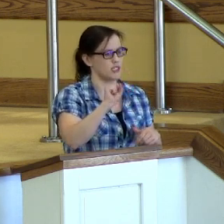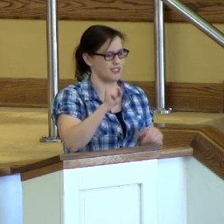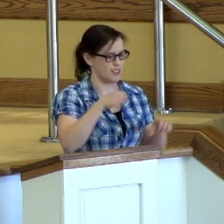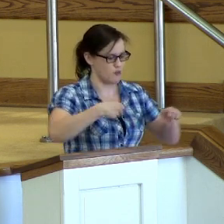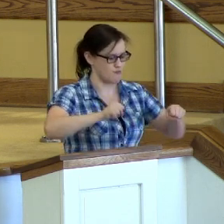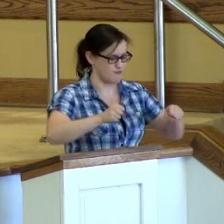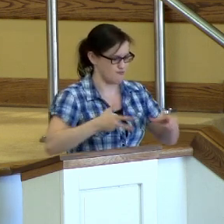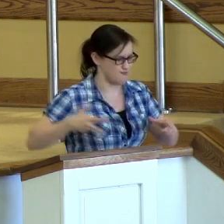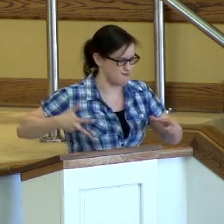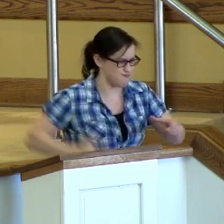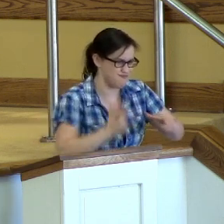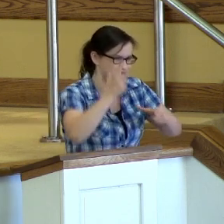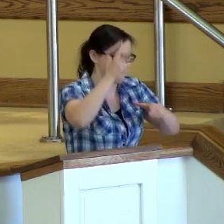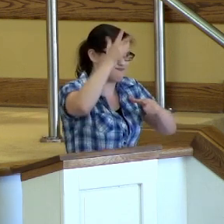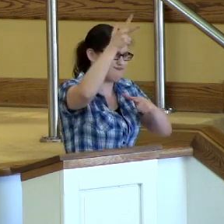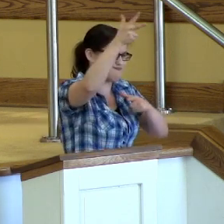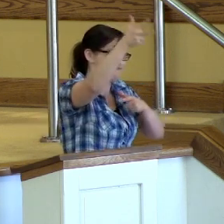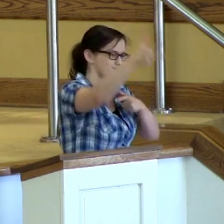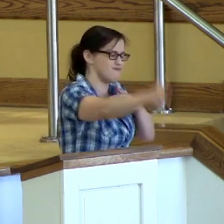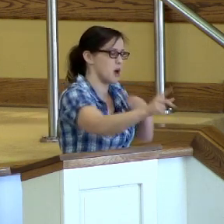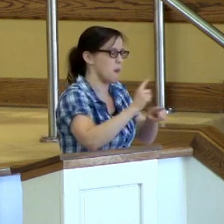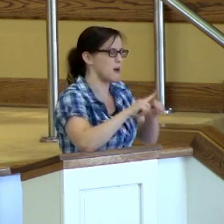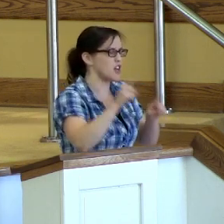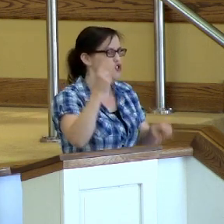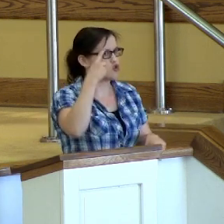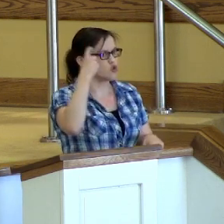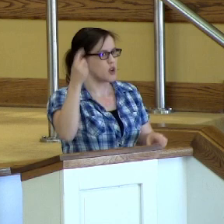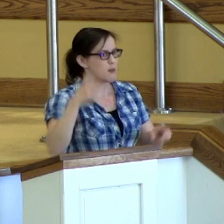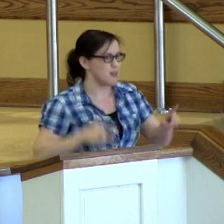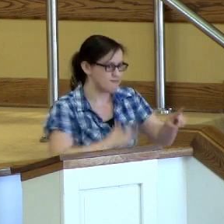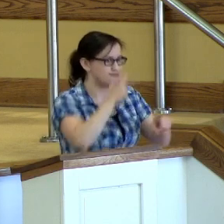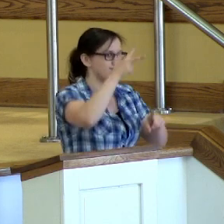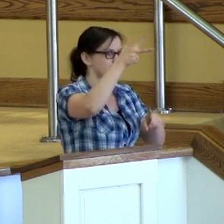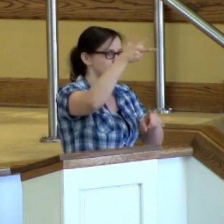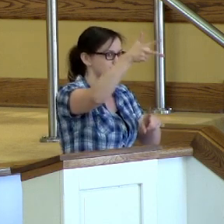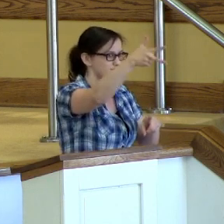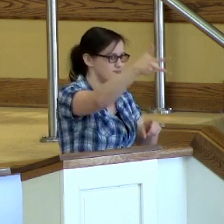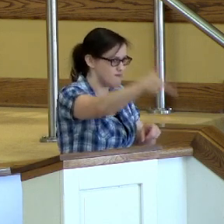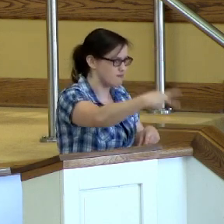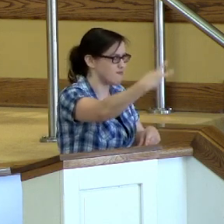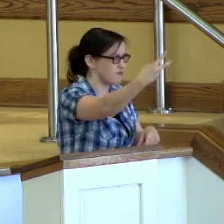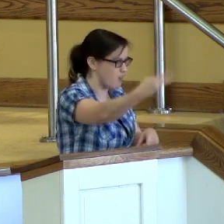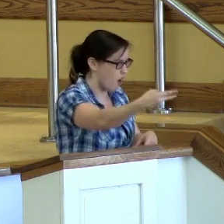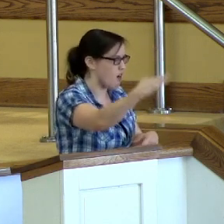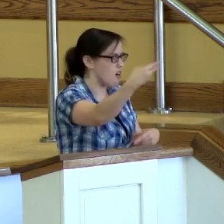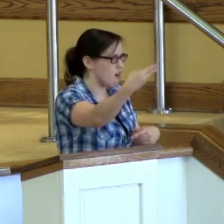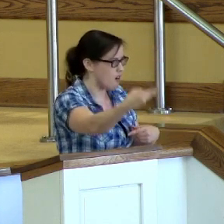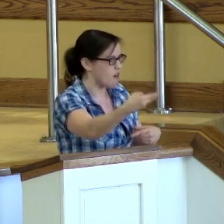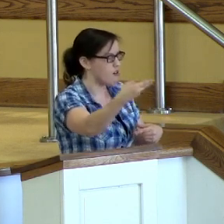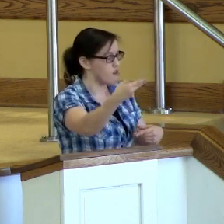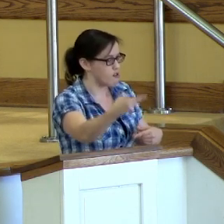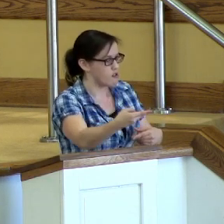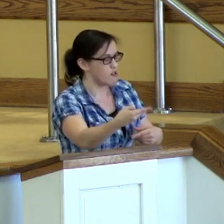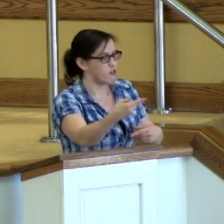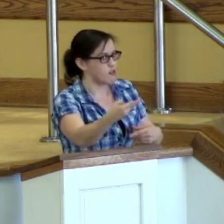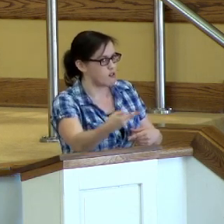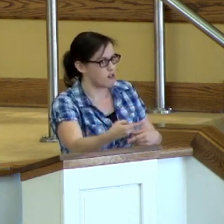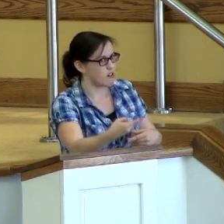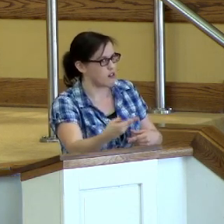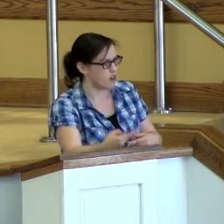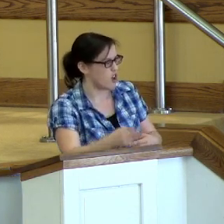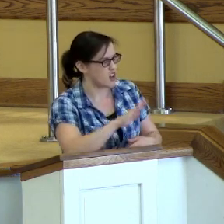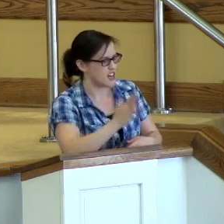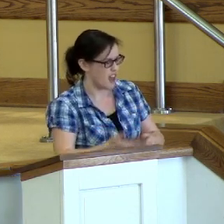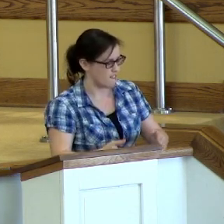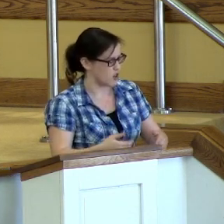of that thing. And I'd have this dream where I'd be falling and falling and falling. And I'd wake up just going into a dark abyss, just,